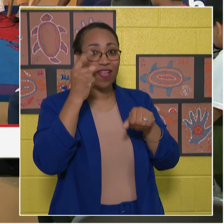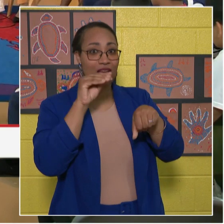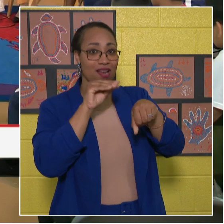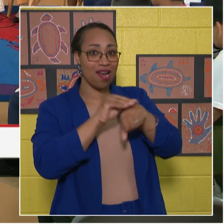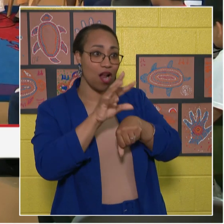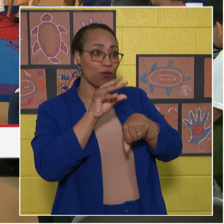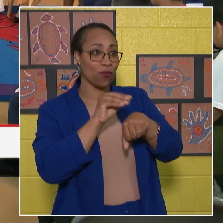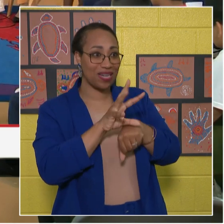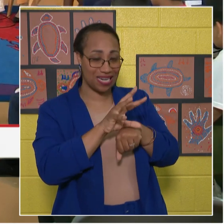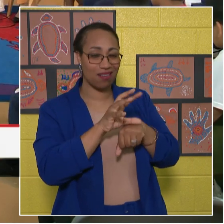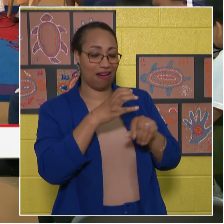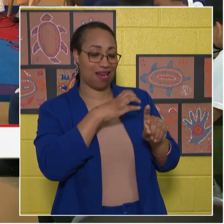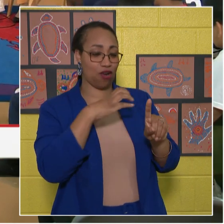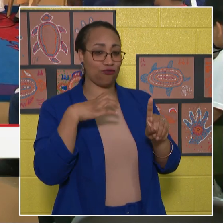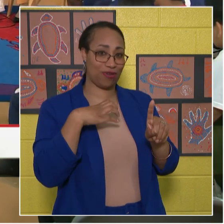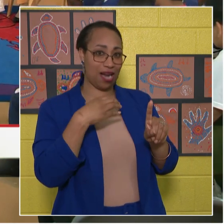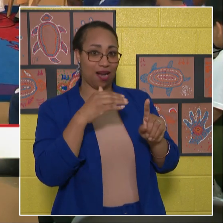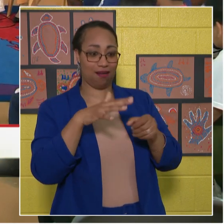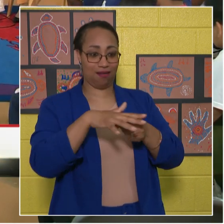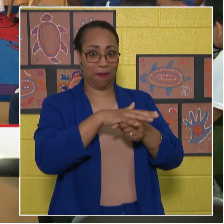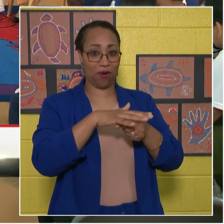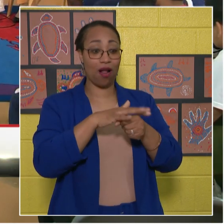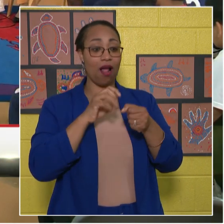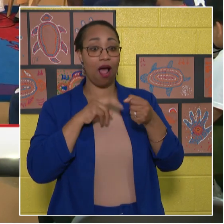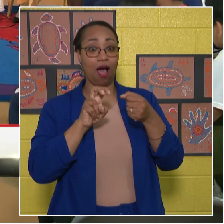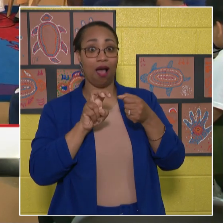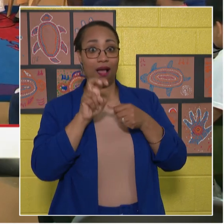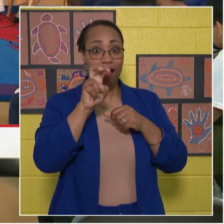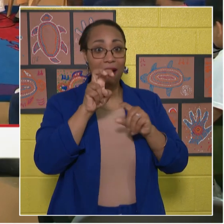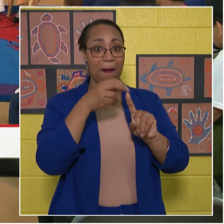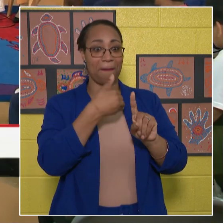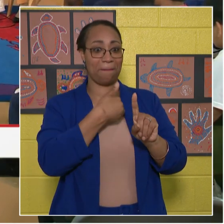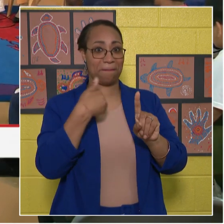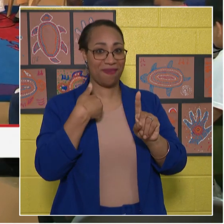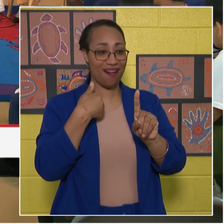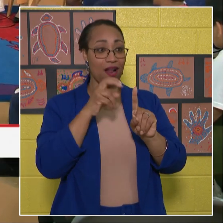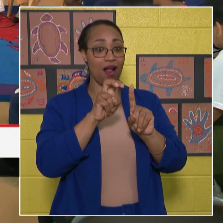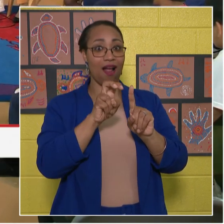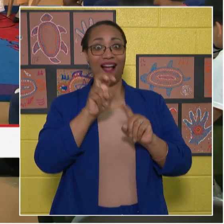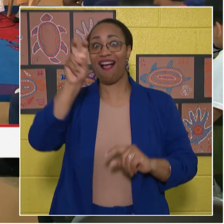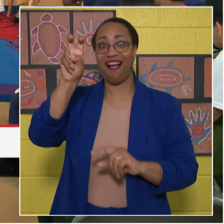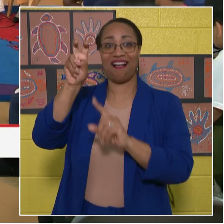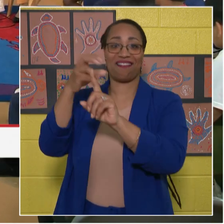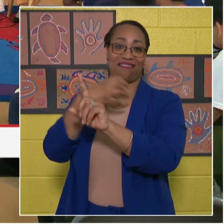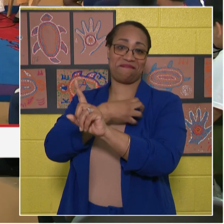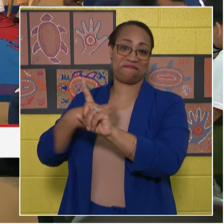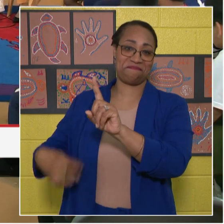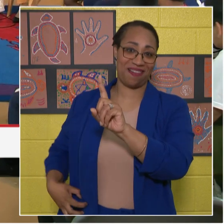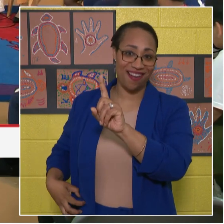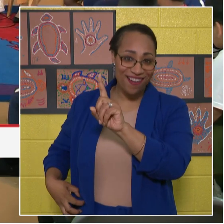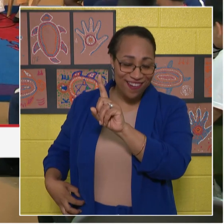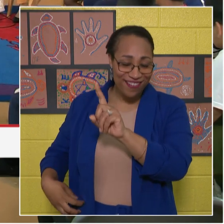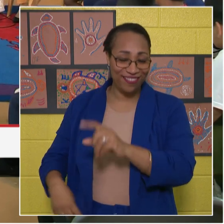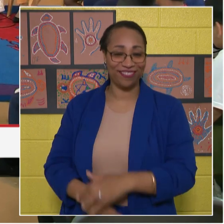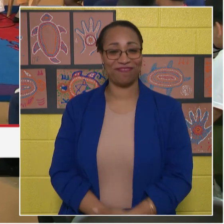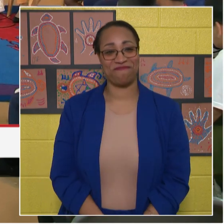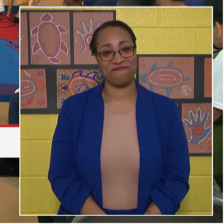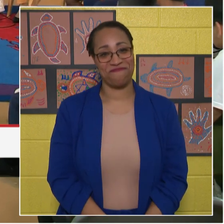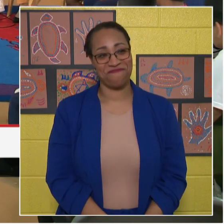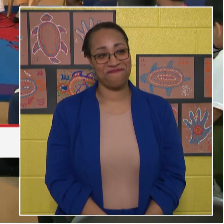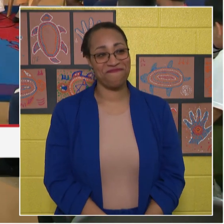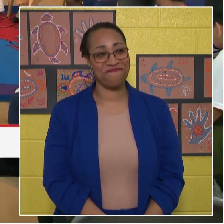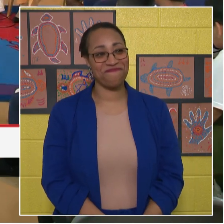mayor. And I have the distinction of being one of only 2 mayors in